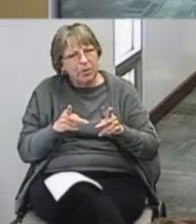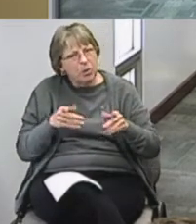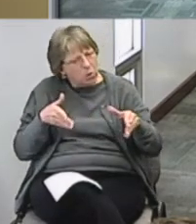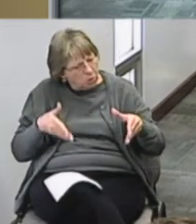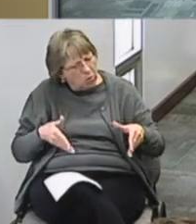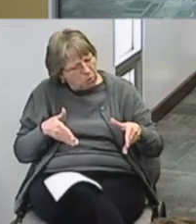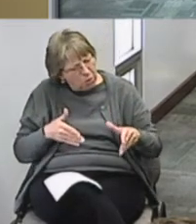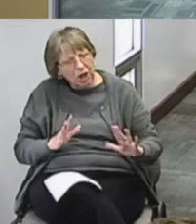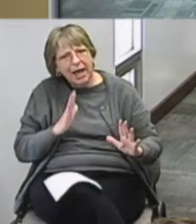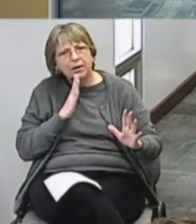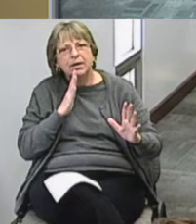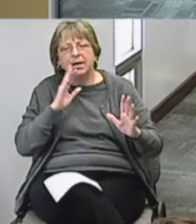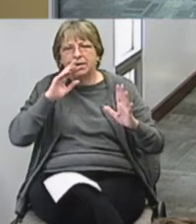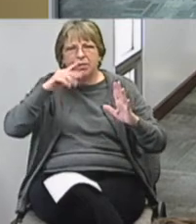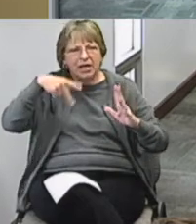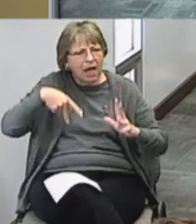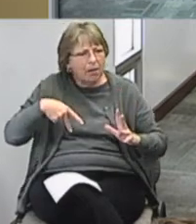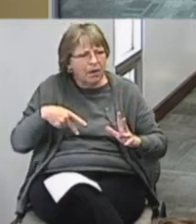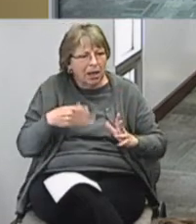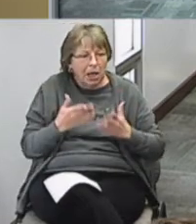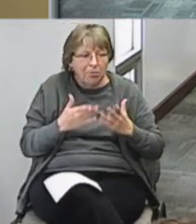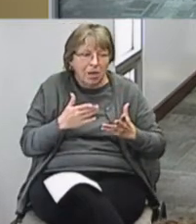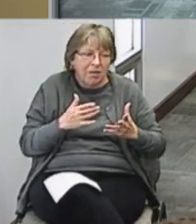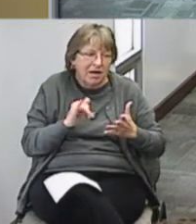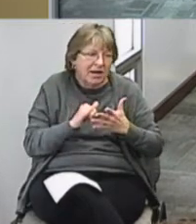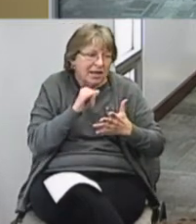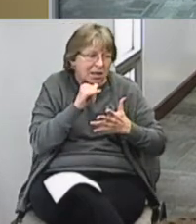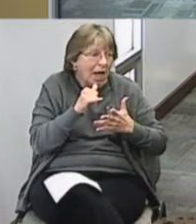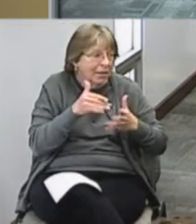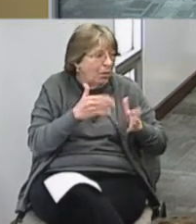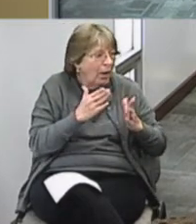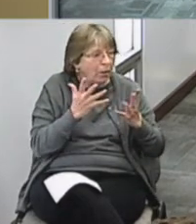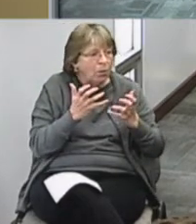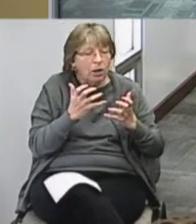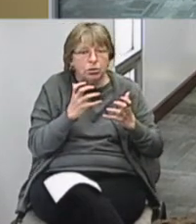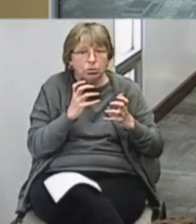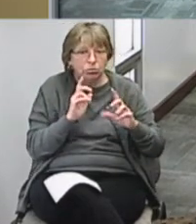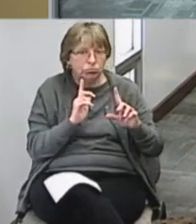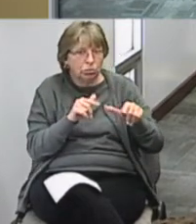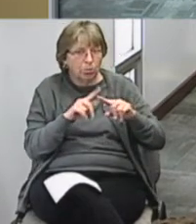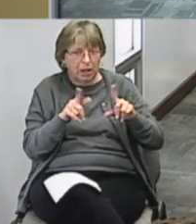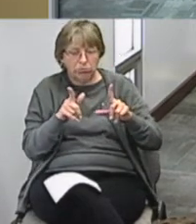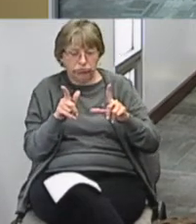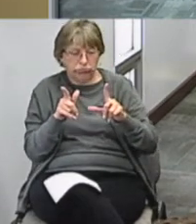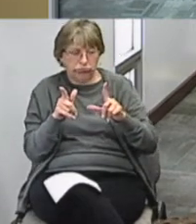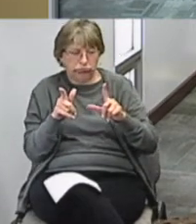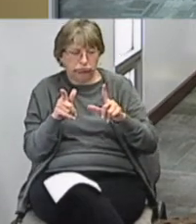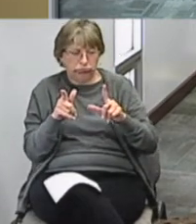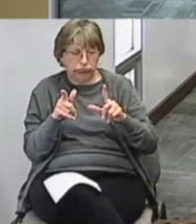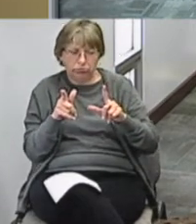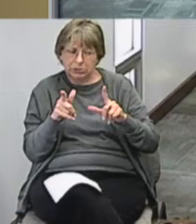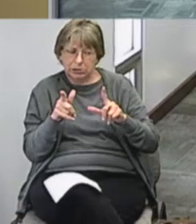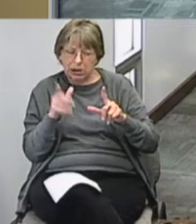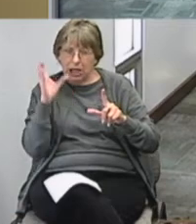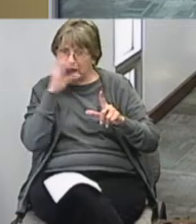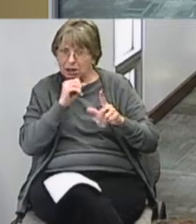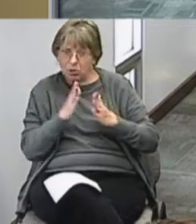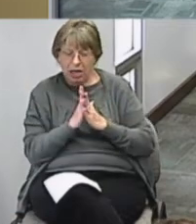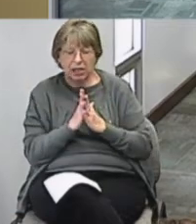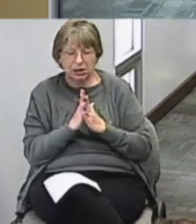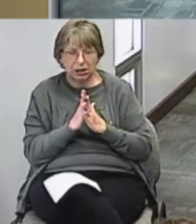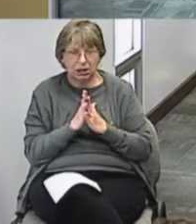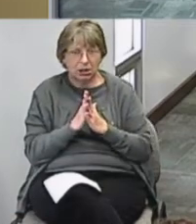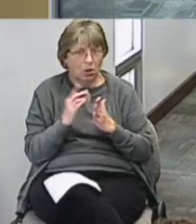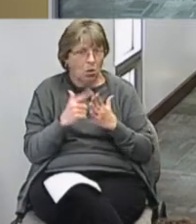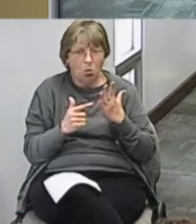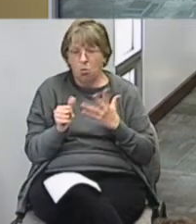to speak, and things like that. Maybe that's not the way we go, but but along that lines. I guess I would also ask,